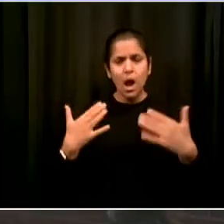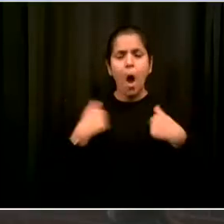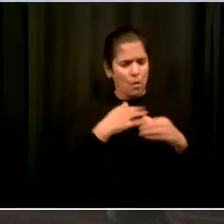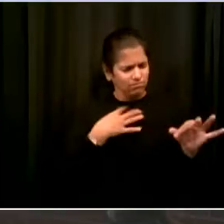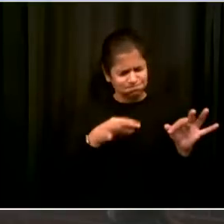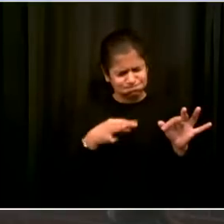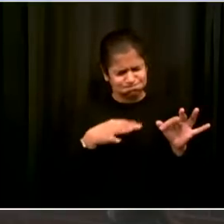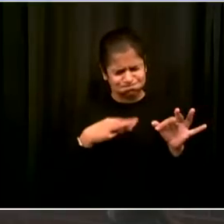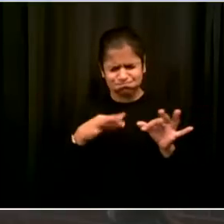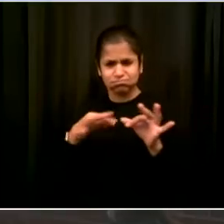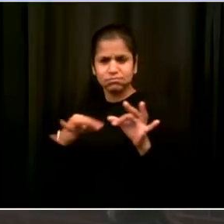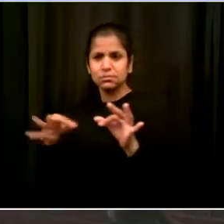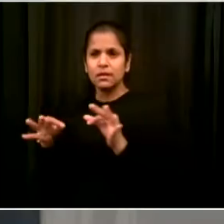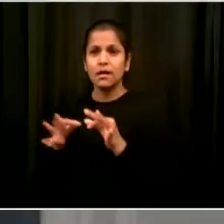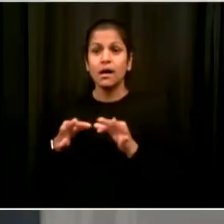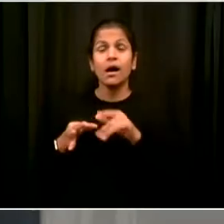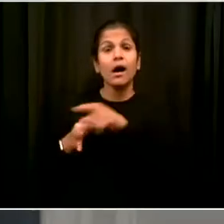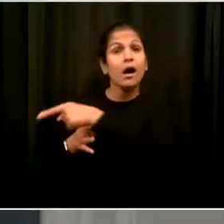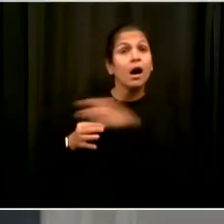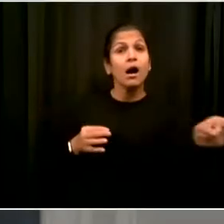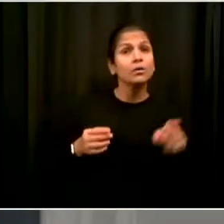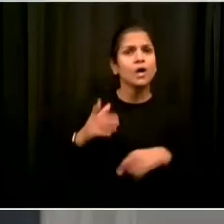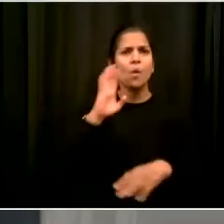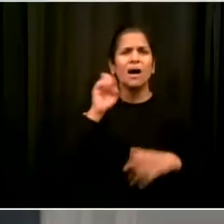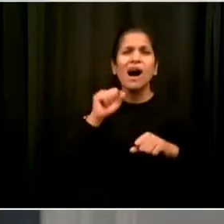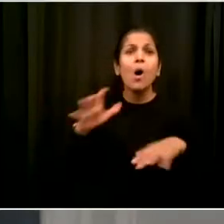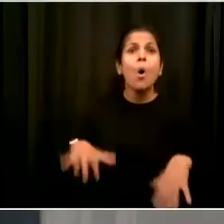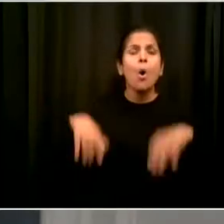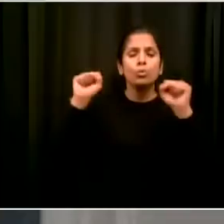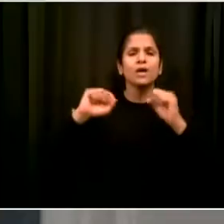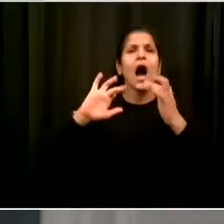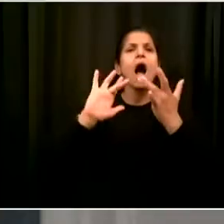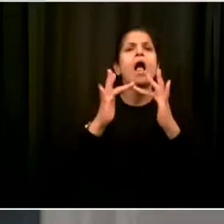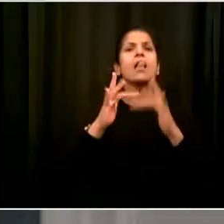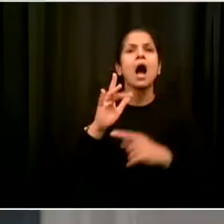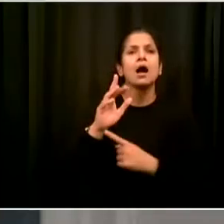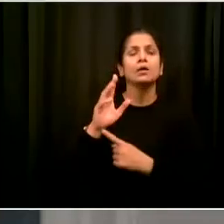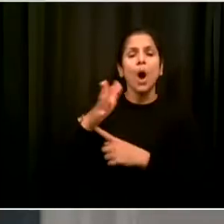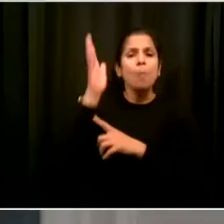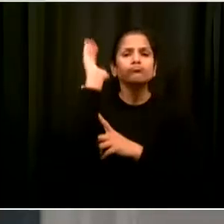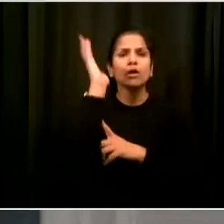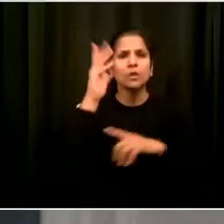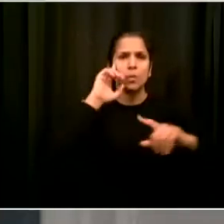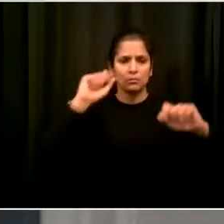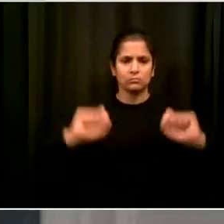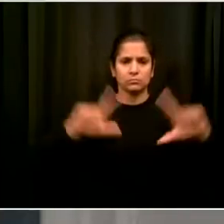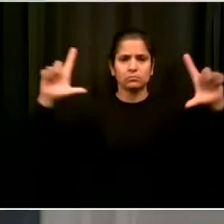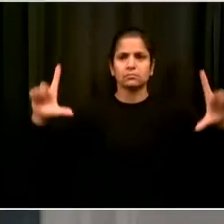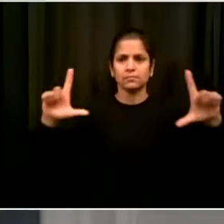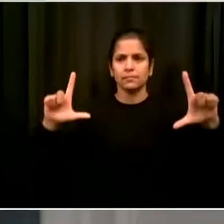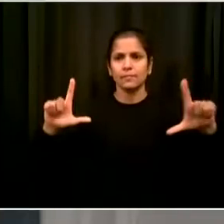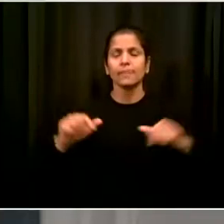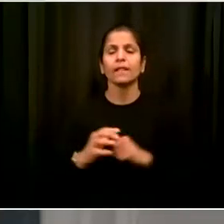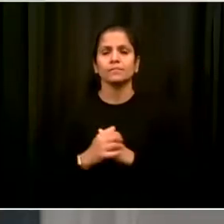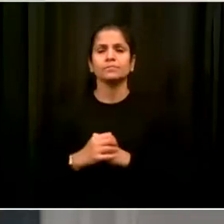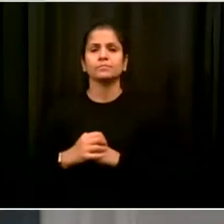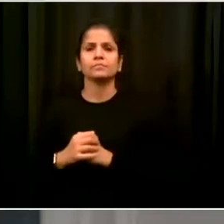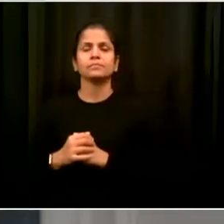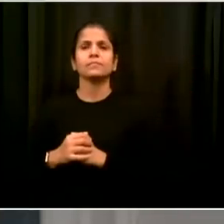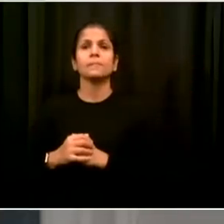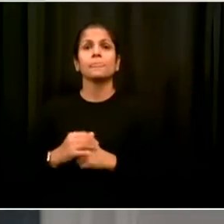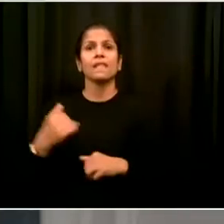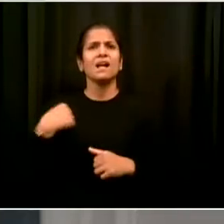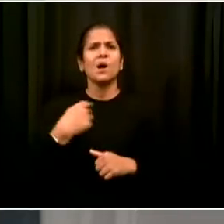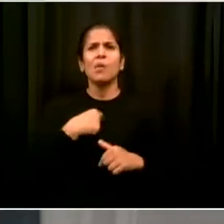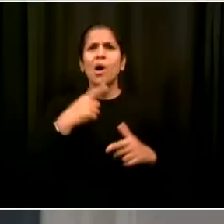deliver important information about the vaccine. We are already partnering with faith-based partners in the Faith Secretary Advisory, and we will continue